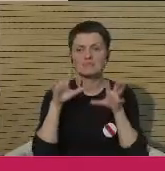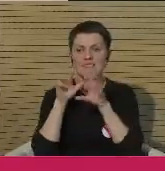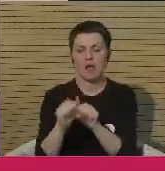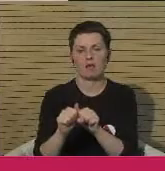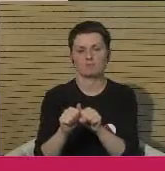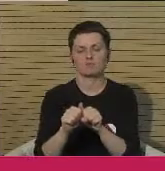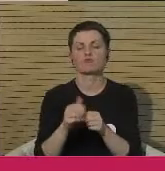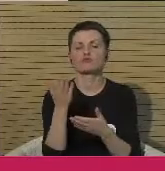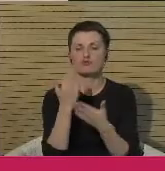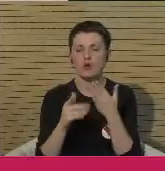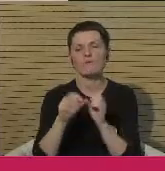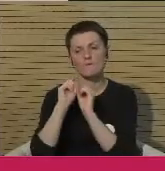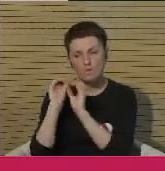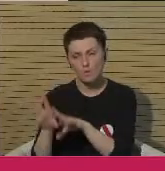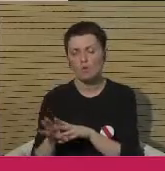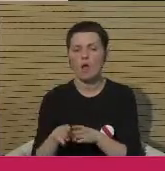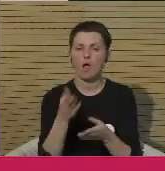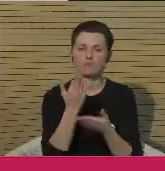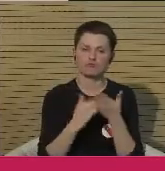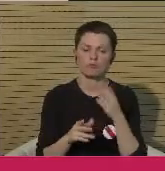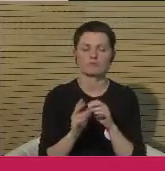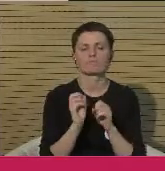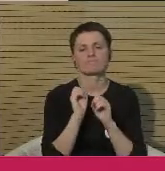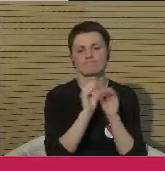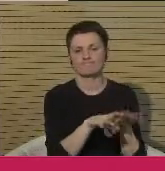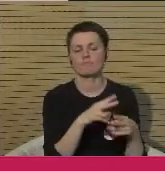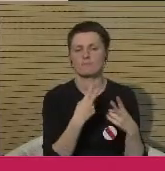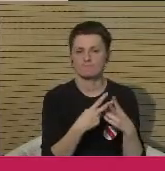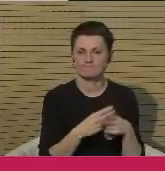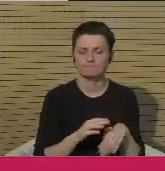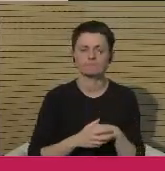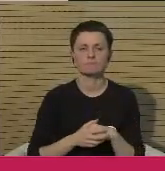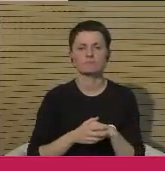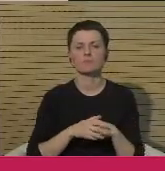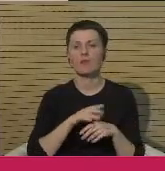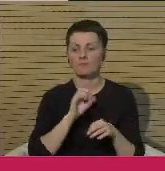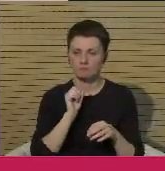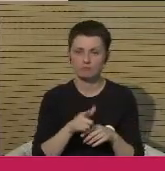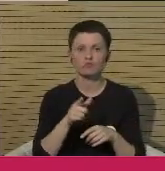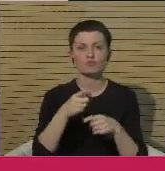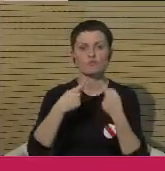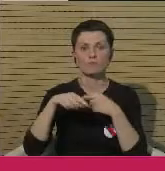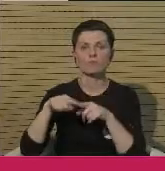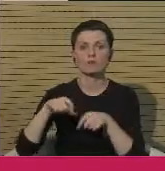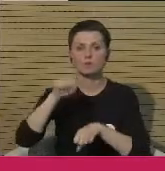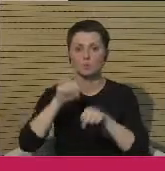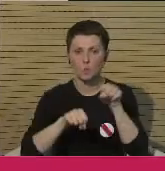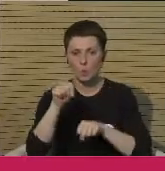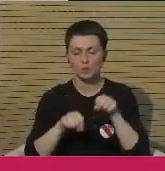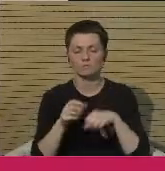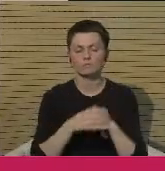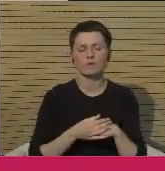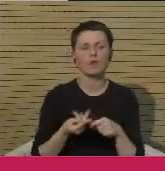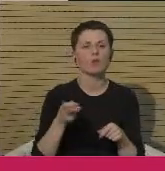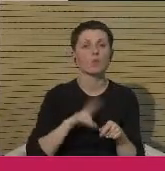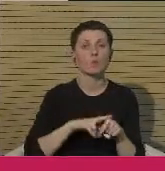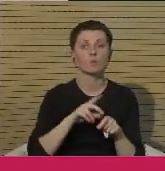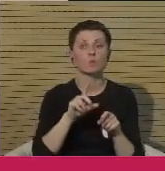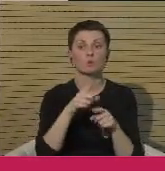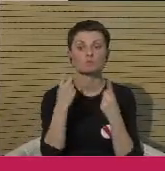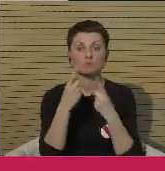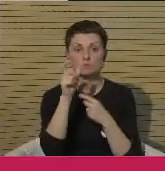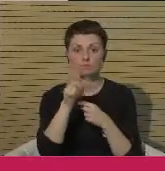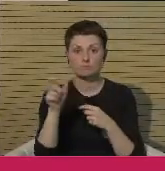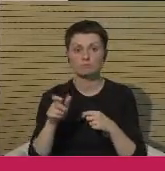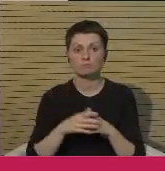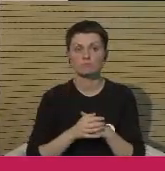13,000 people were detained. Some of them were released. Others were arrested, and still processes are going